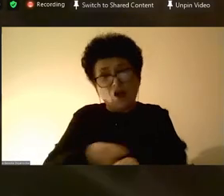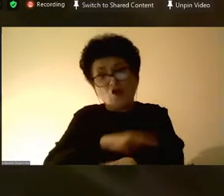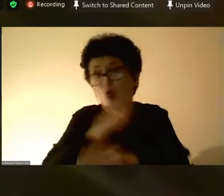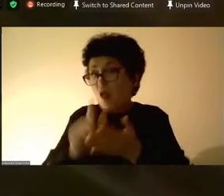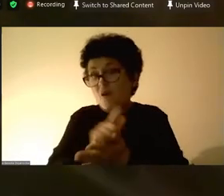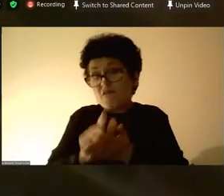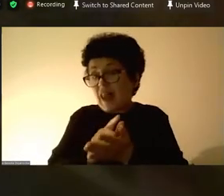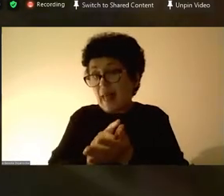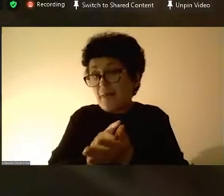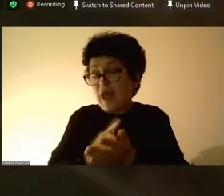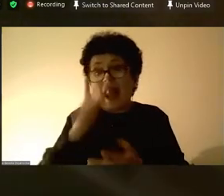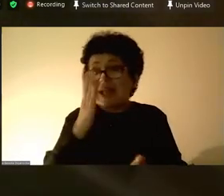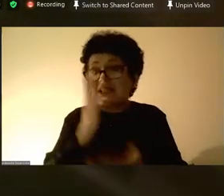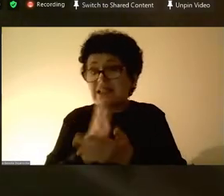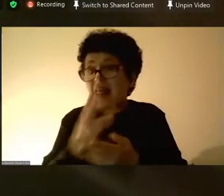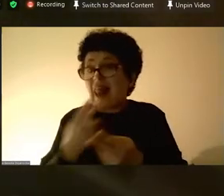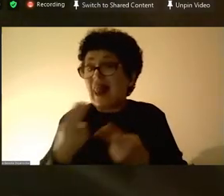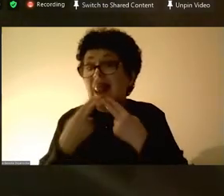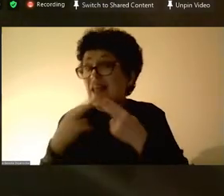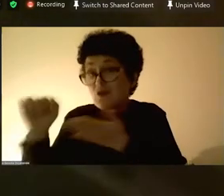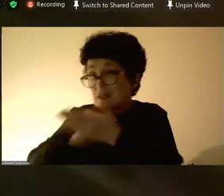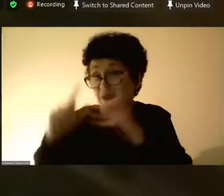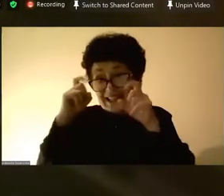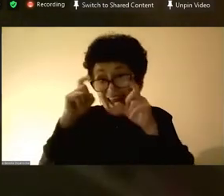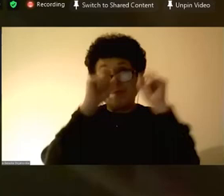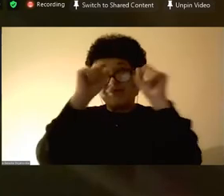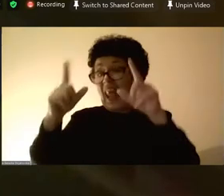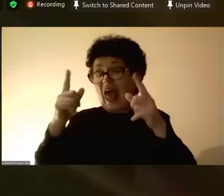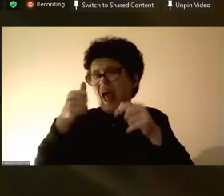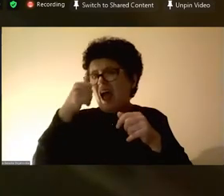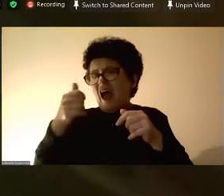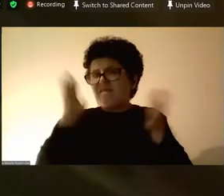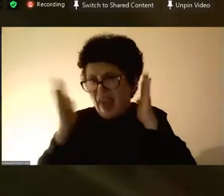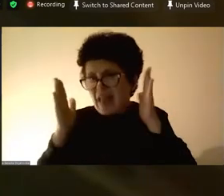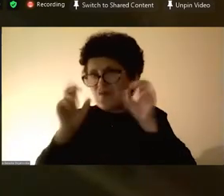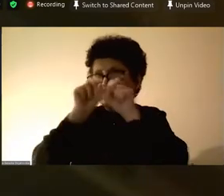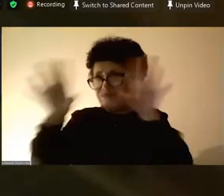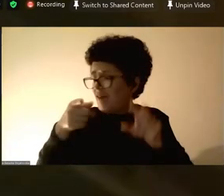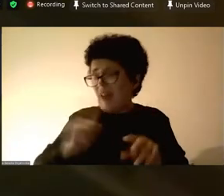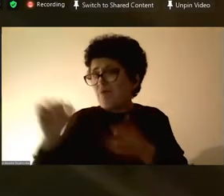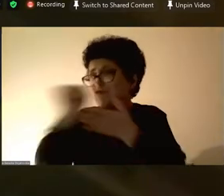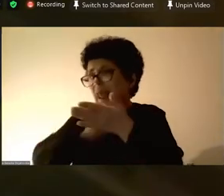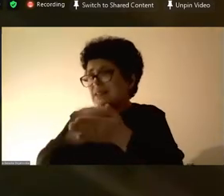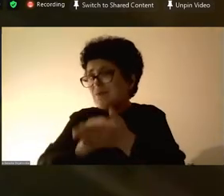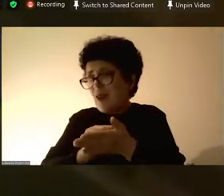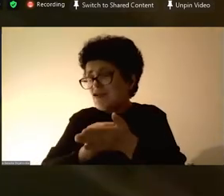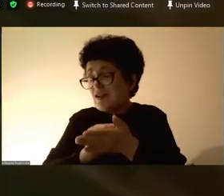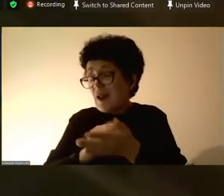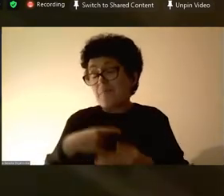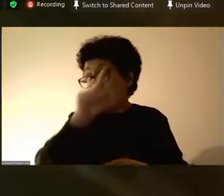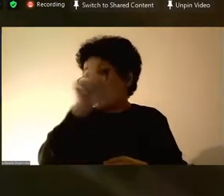But my question for the beginning of the talk was, is it always a red flag? And a red flag